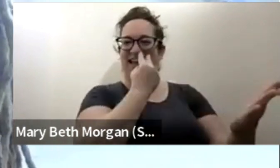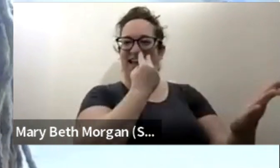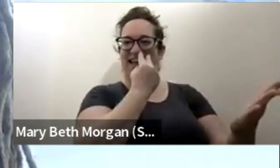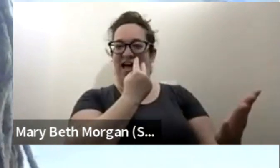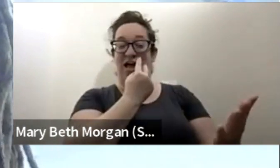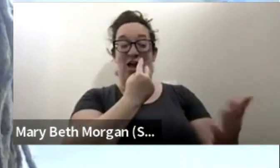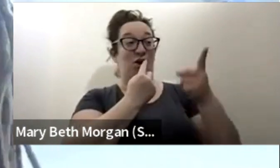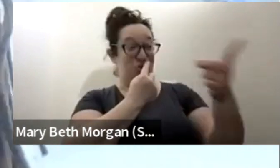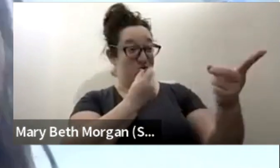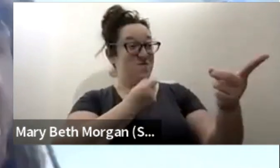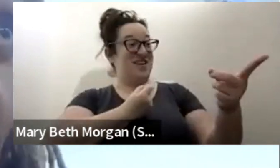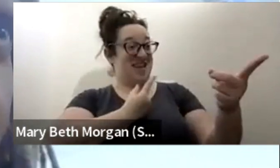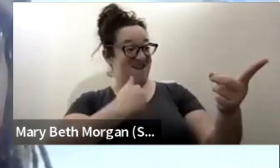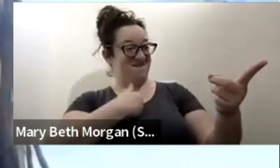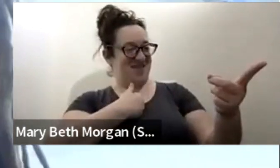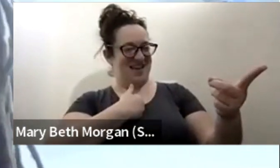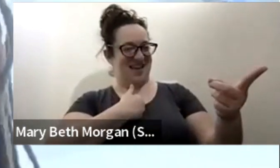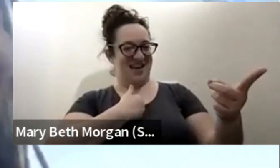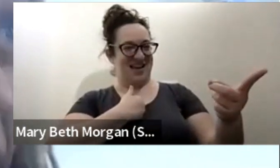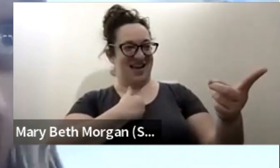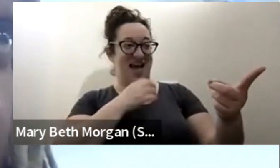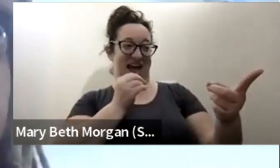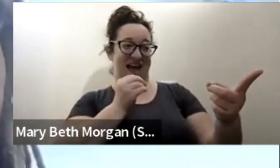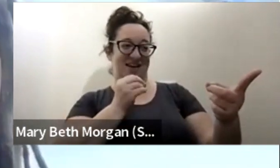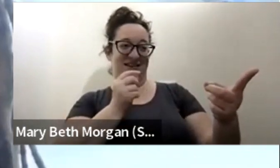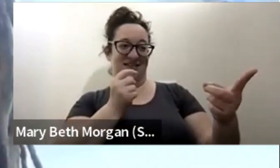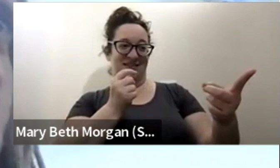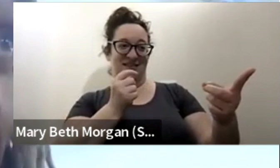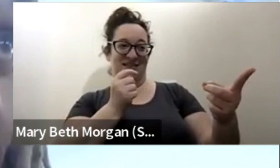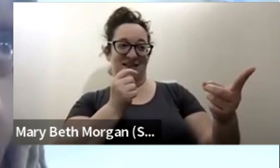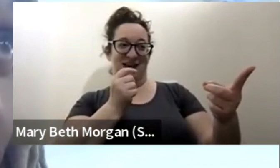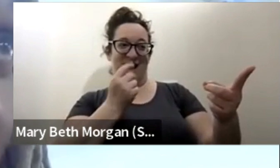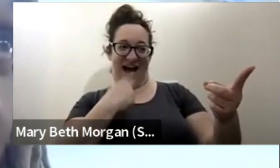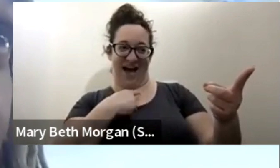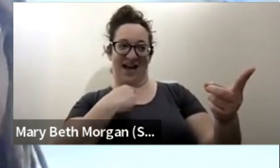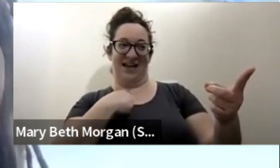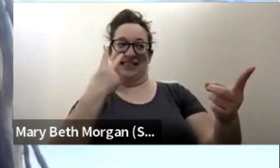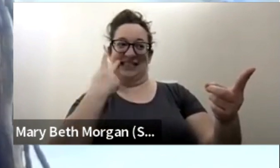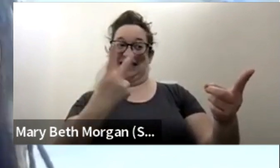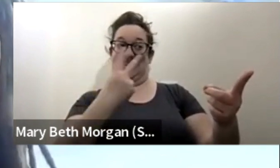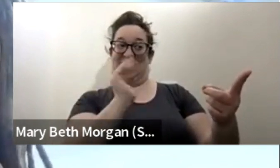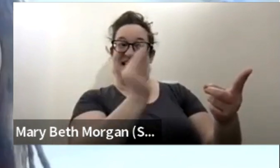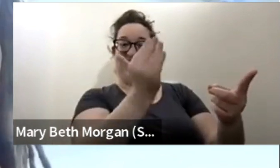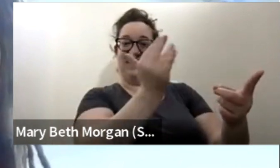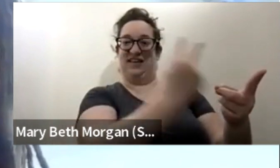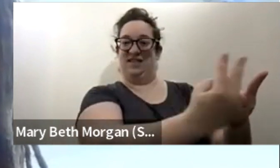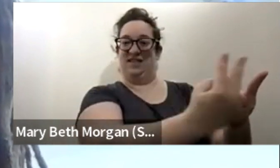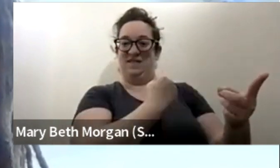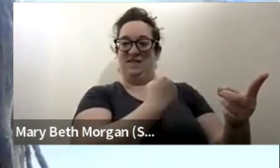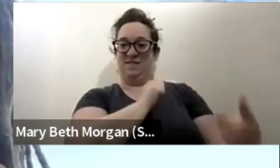who gets her and sees her, which is always sexy. And what